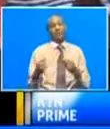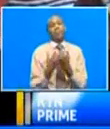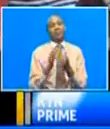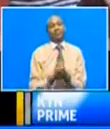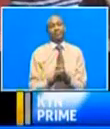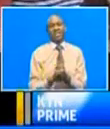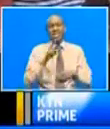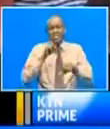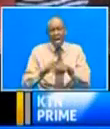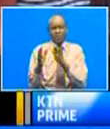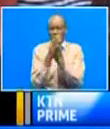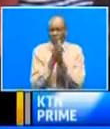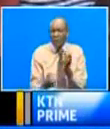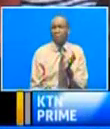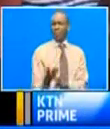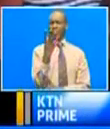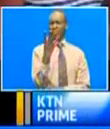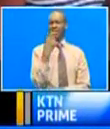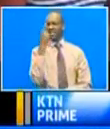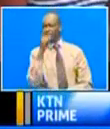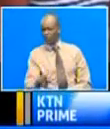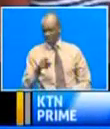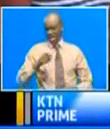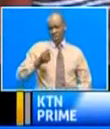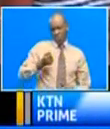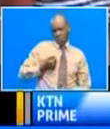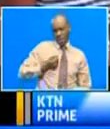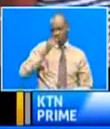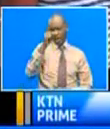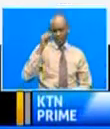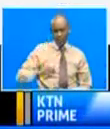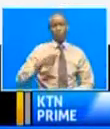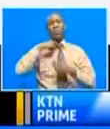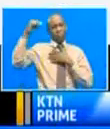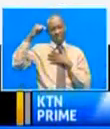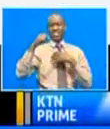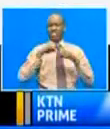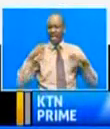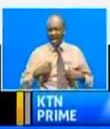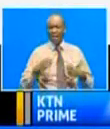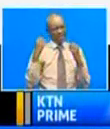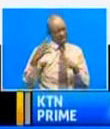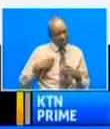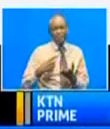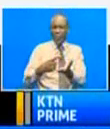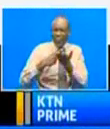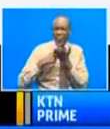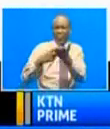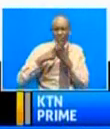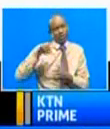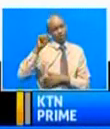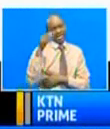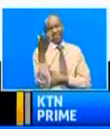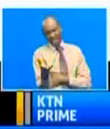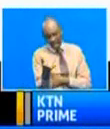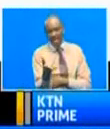When the story of a Kenyan set for execution in China broke last week, it instantly became a trending topic in Kenya.